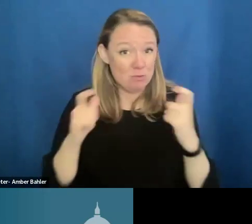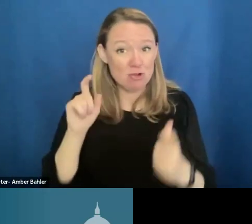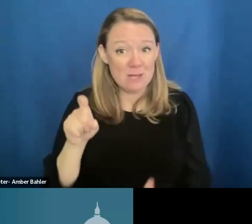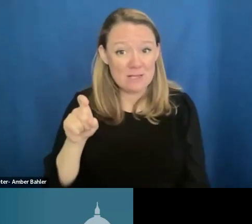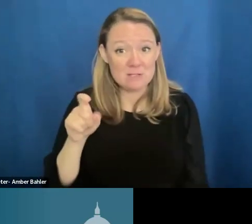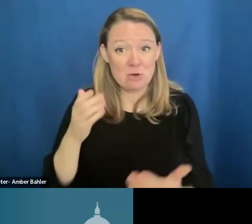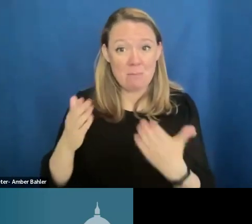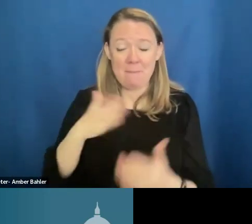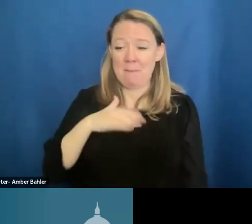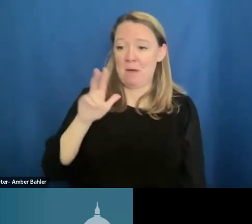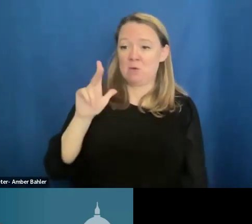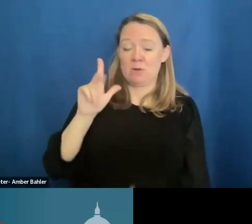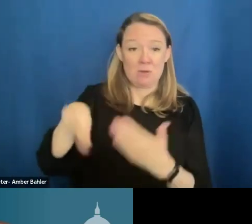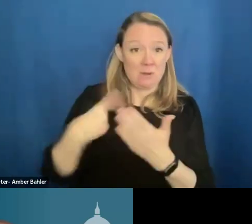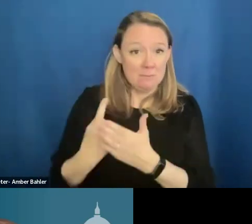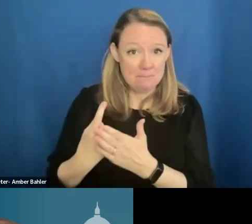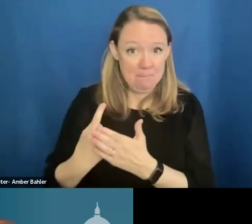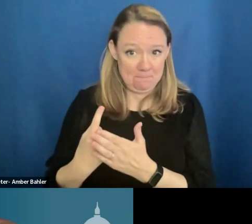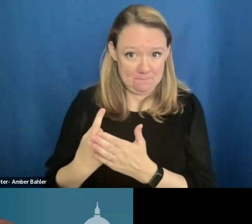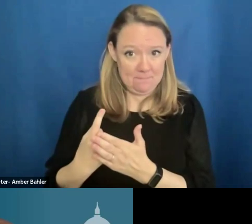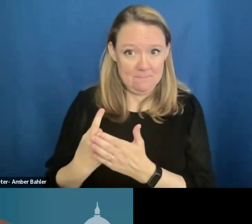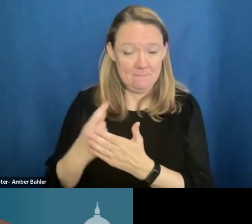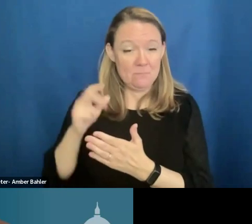that can help get people the care they need.